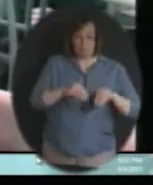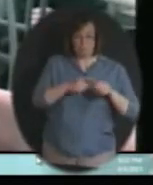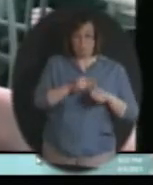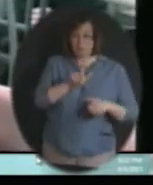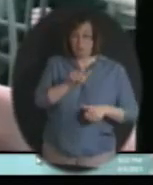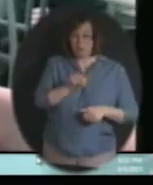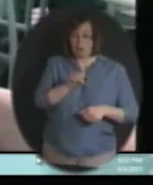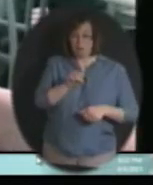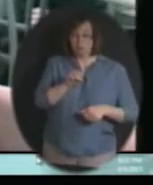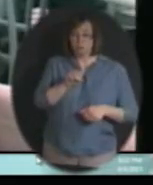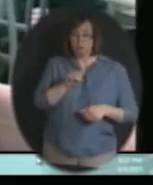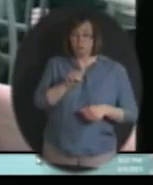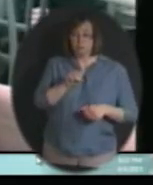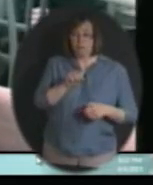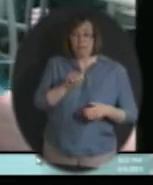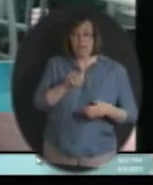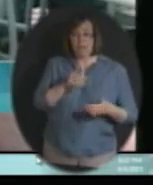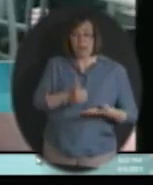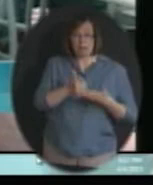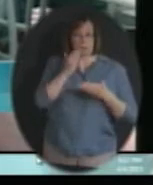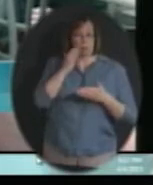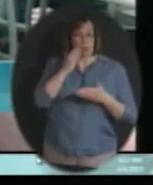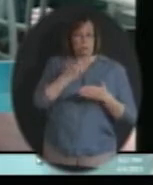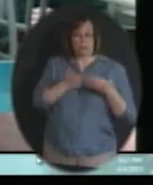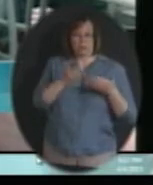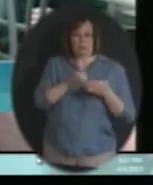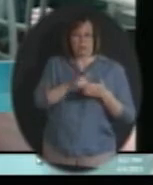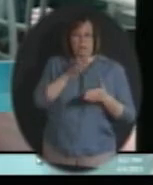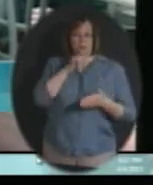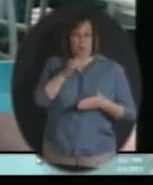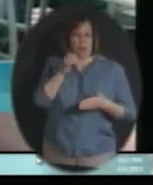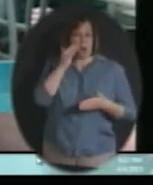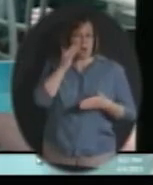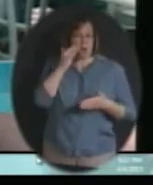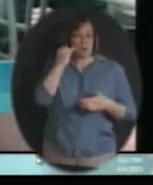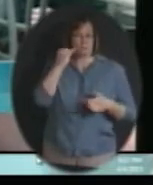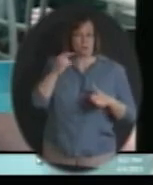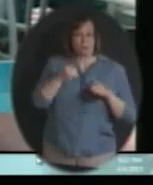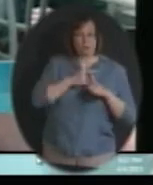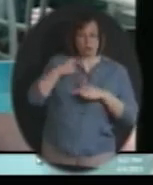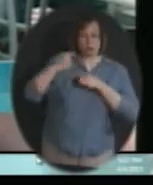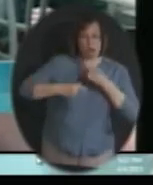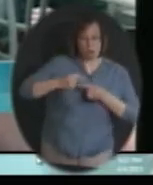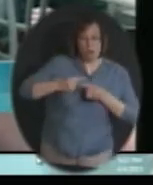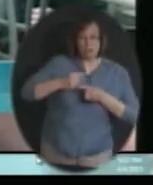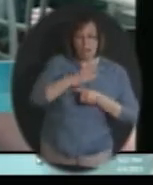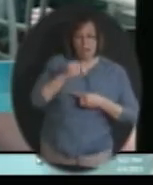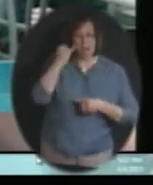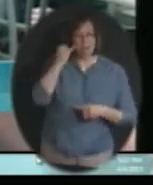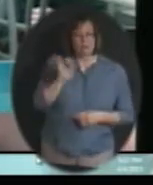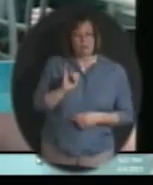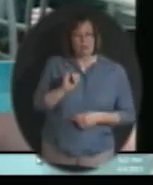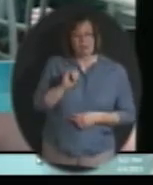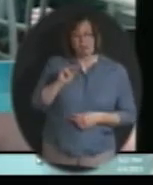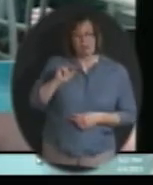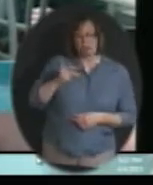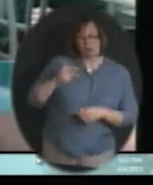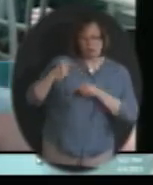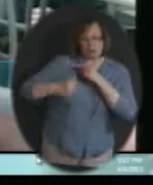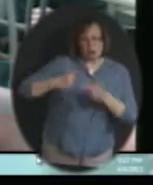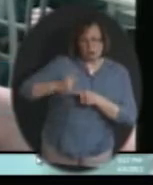It helps you know the things that you wouldn't know if you're a first generation, and if you're like a third